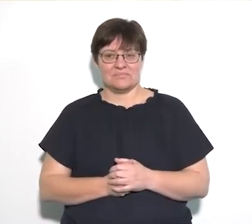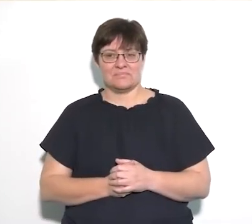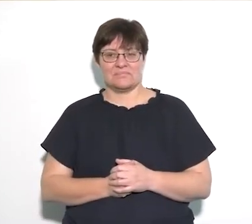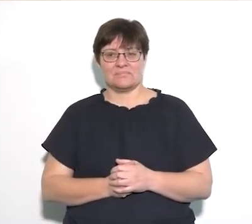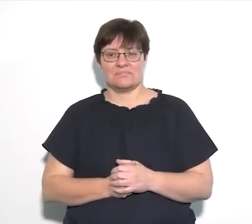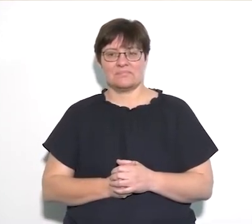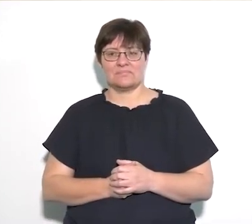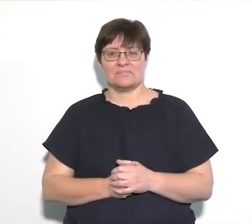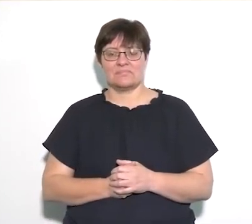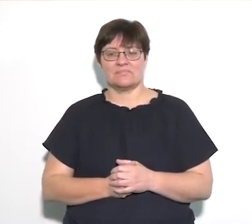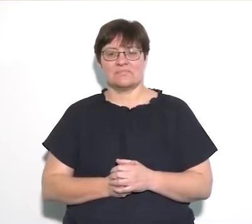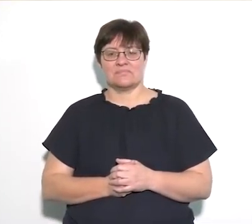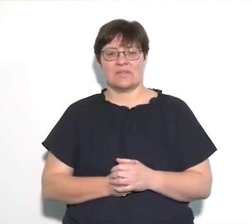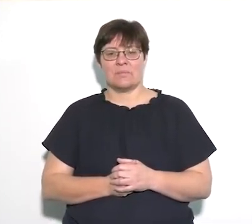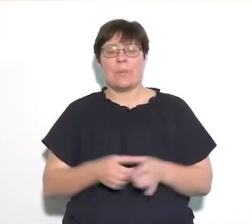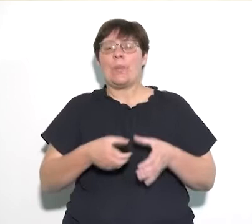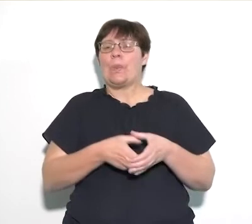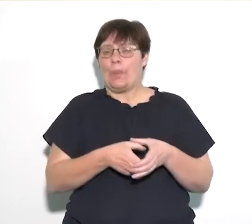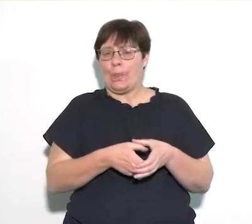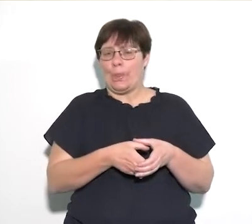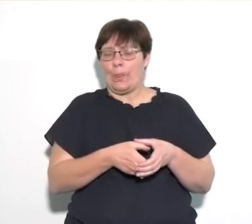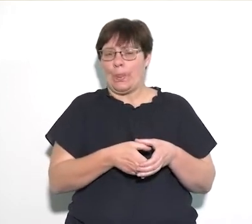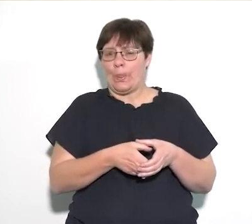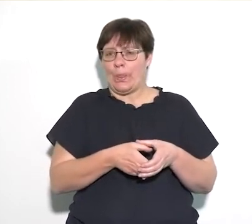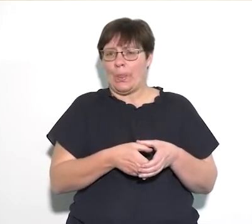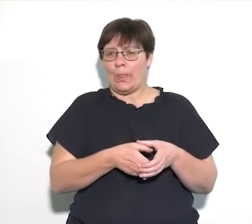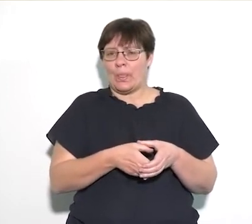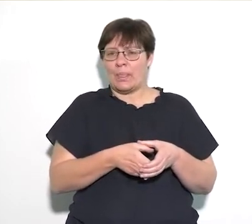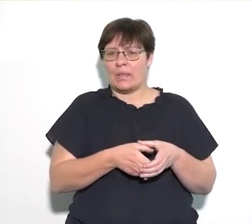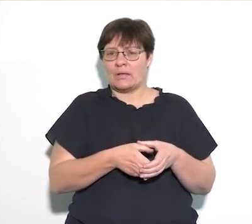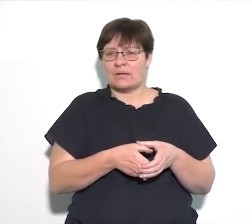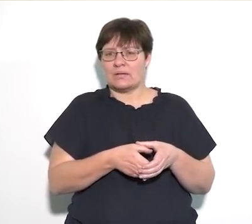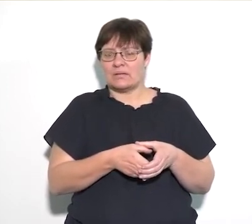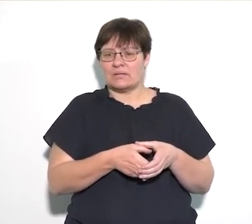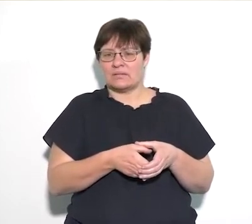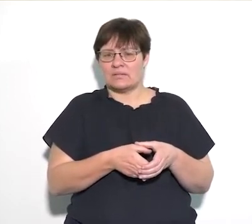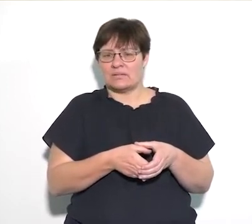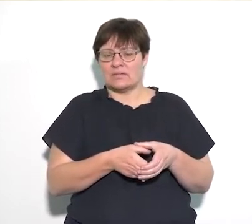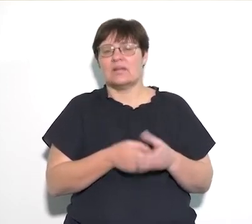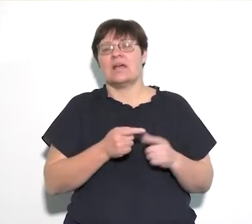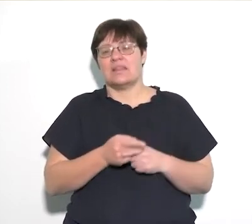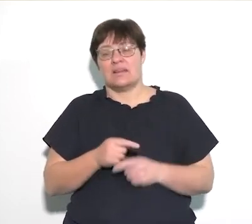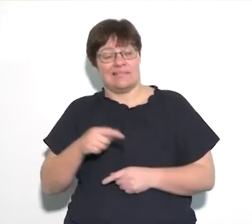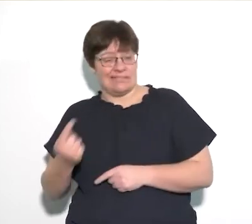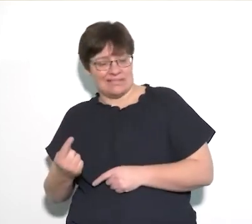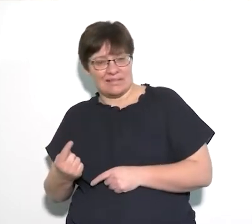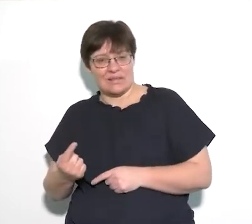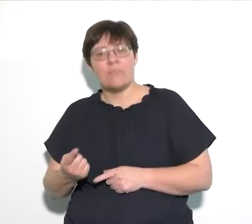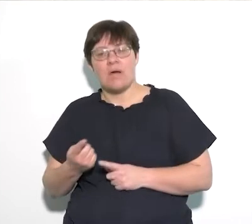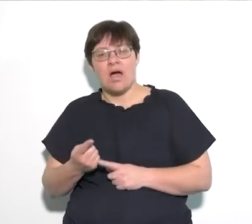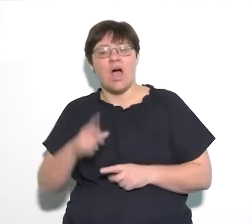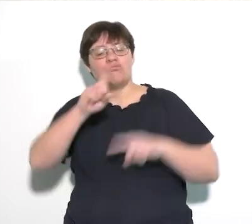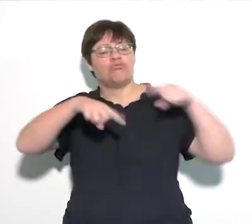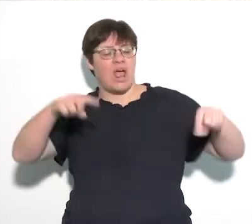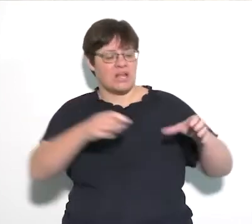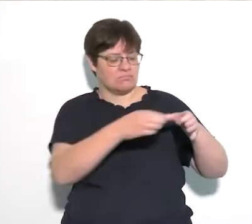well. I've got one lid that was cut from a very small, one hoop that was cut from a very small lid, and that gives a